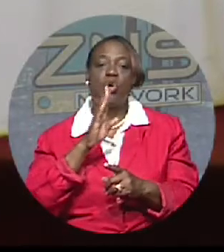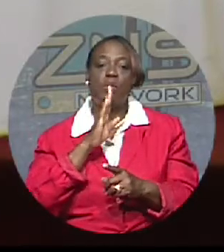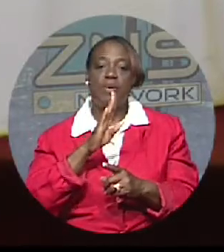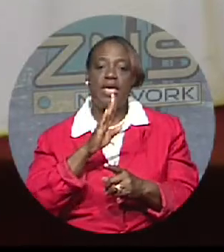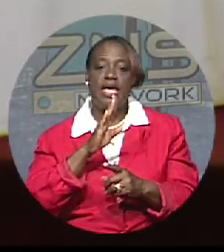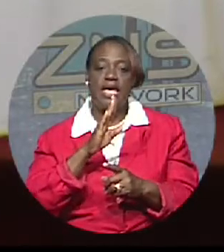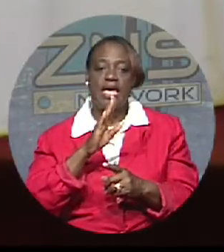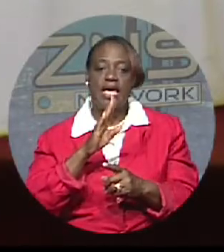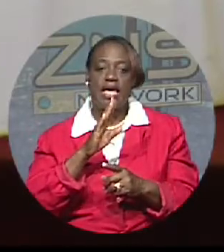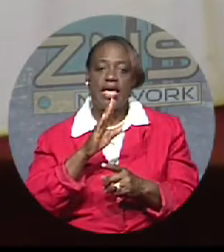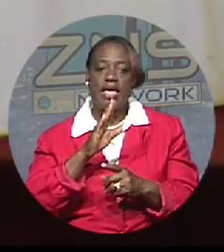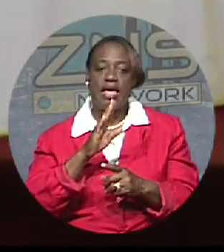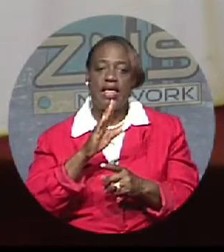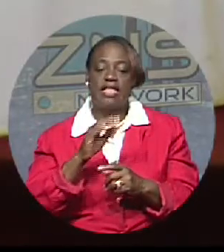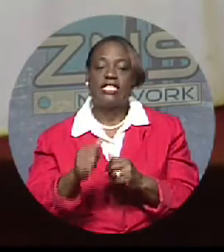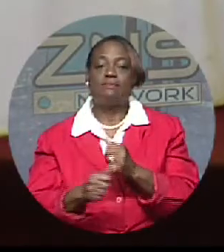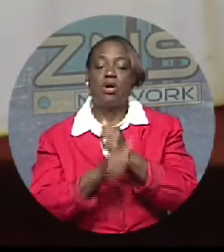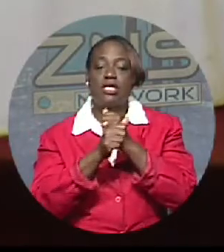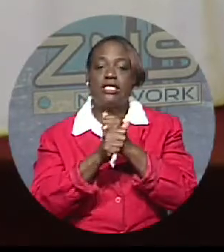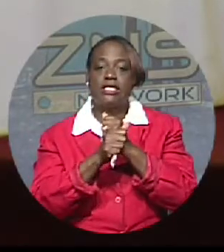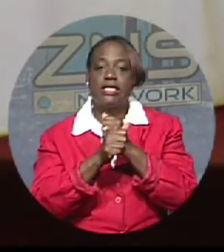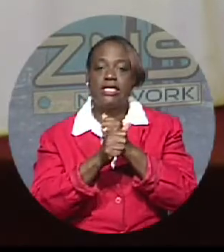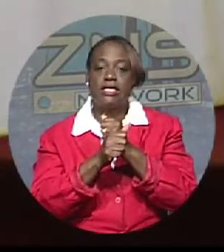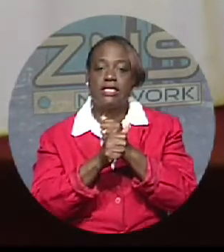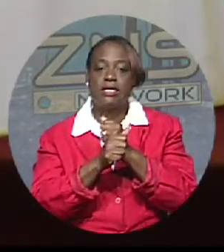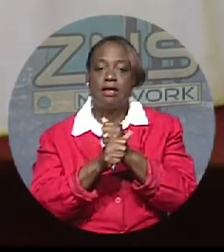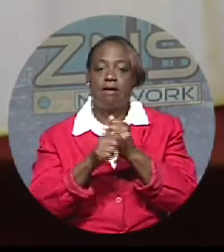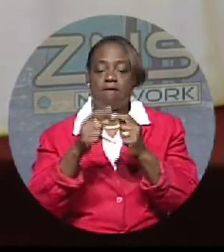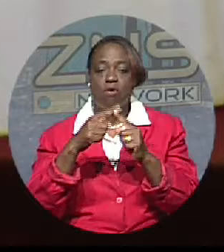entrepreneurship, women going into business.